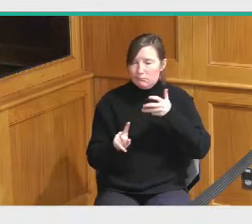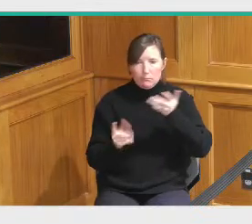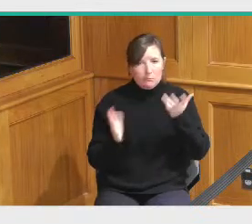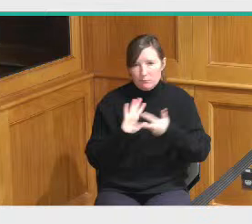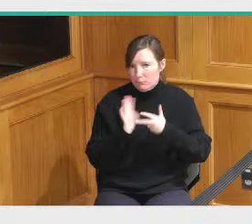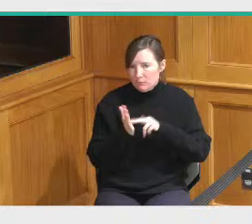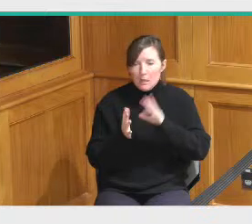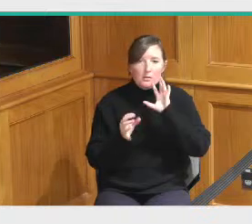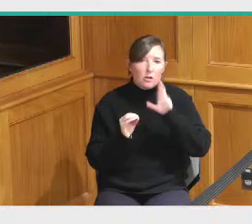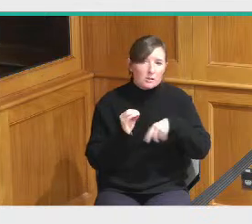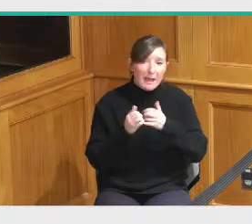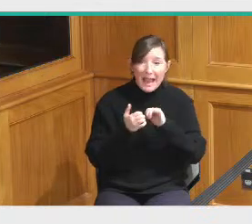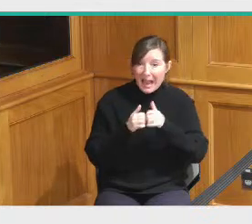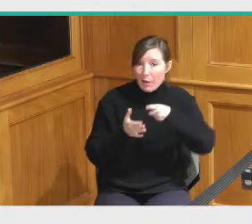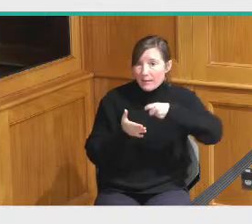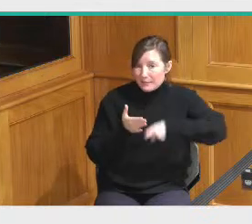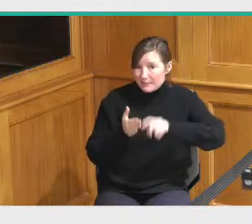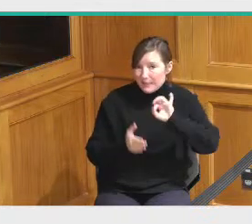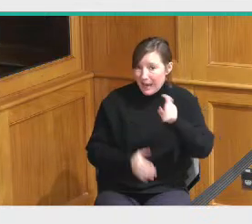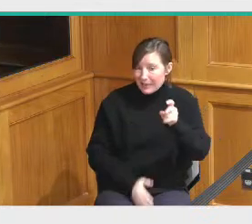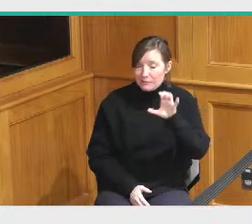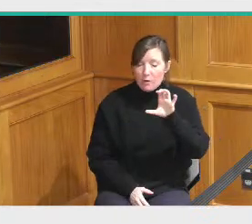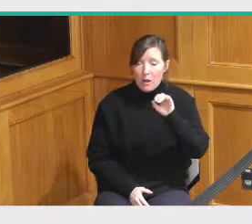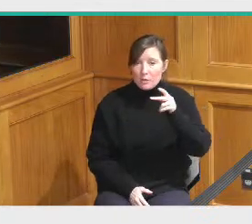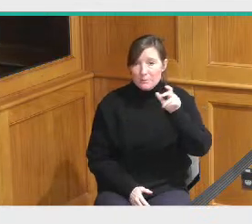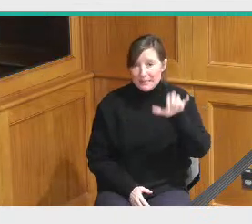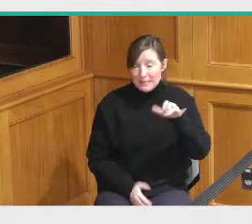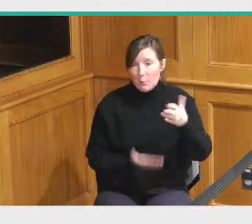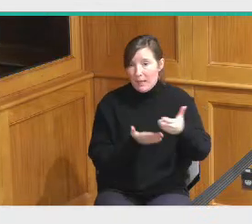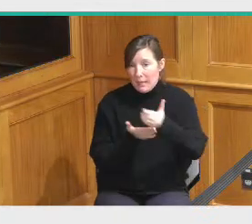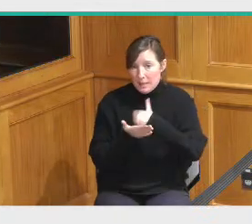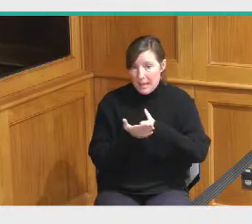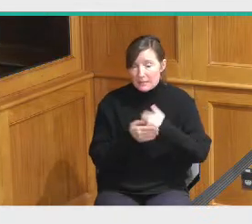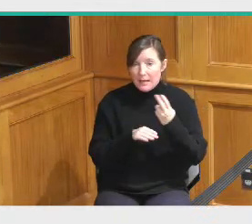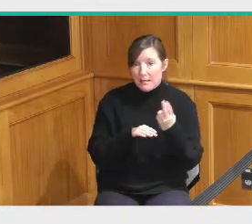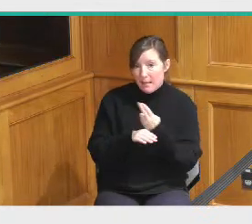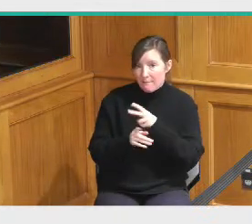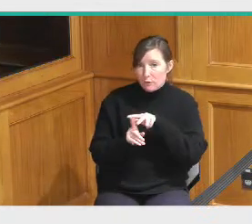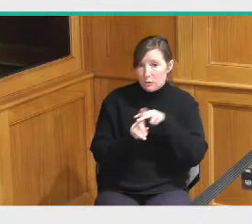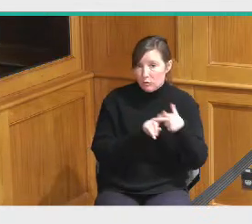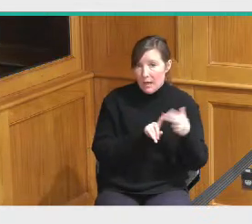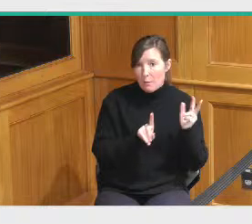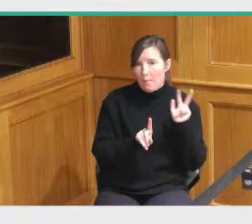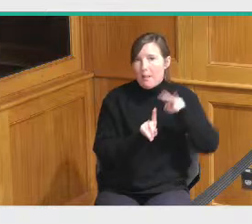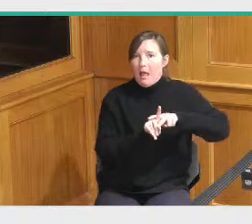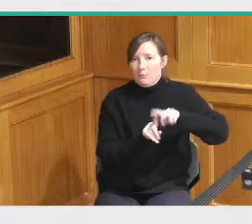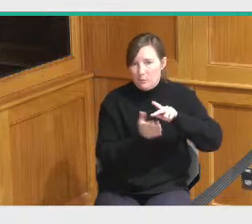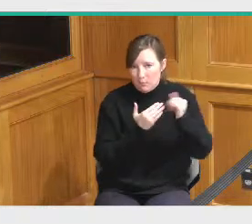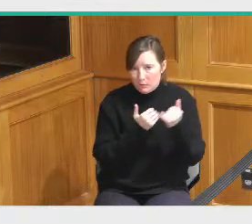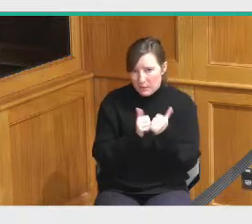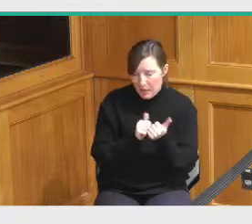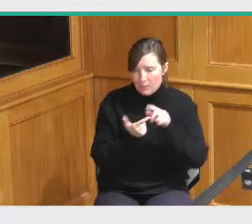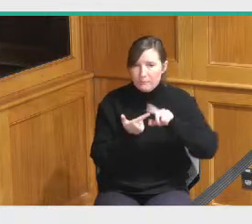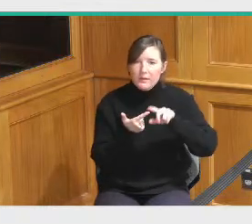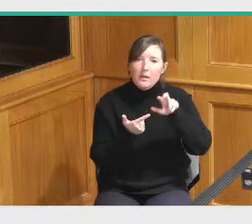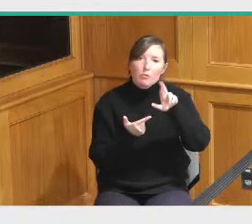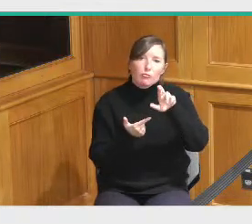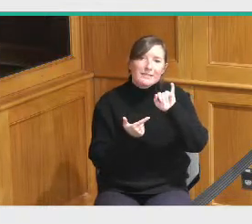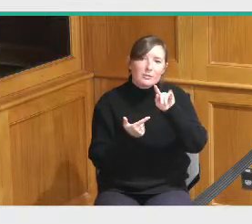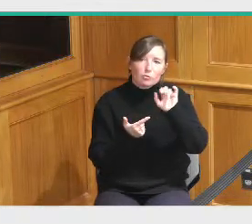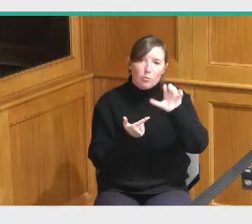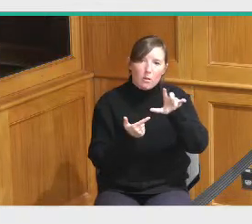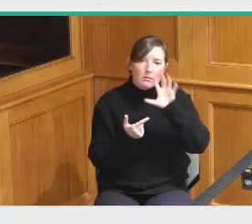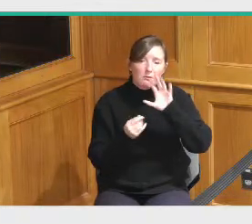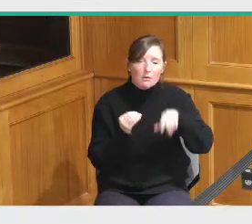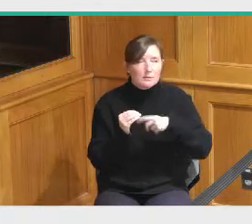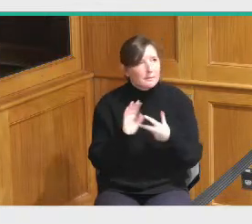how the occupancy taxes that we are collectively leveraging are going to be applied to the project. The residual agreement talks about what